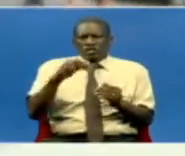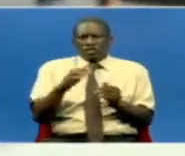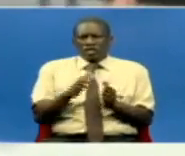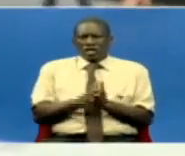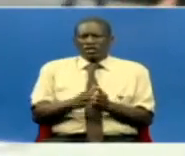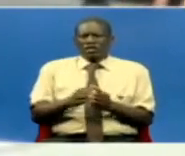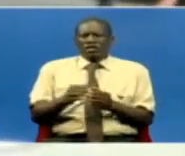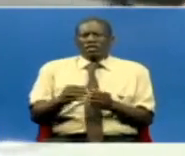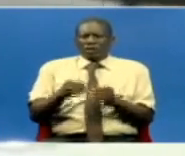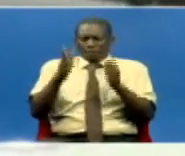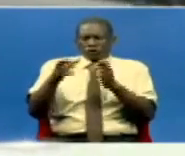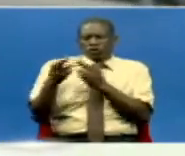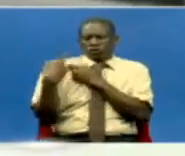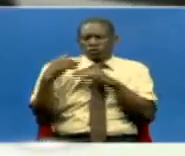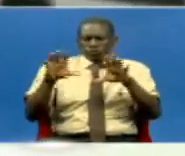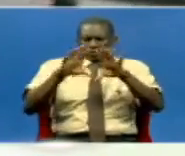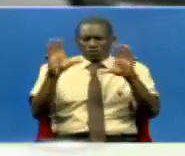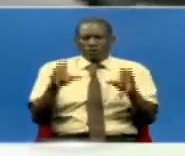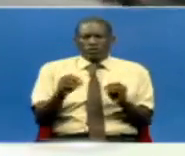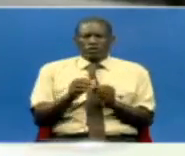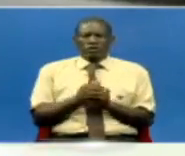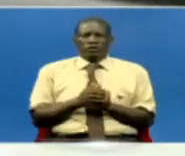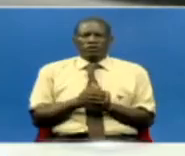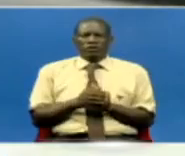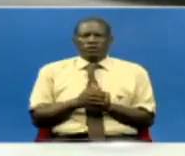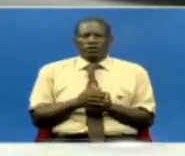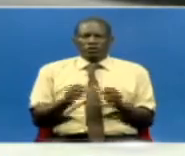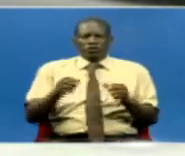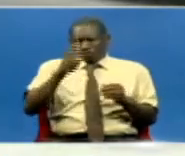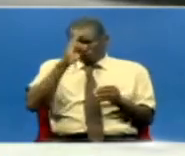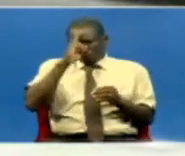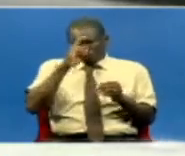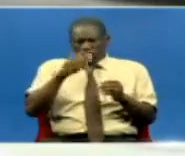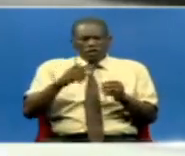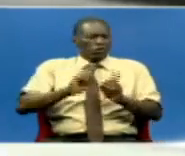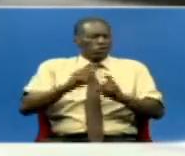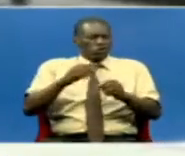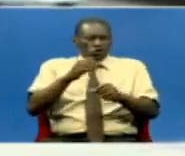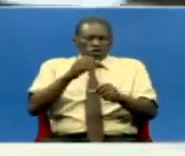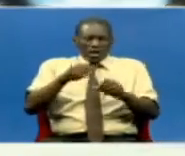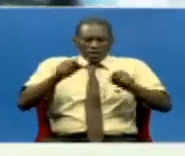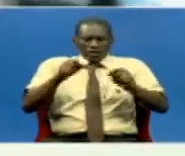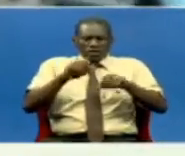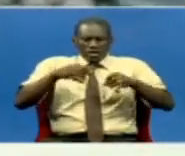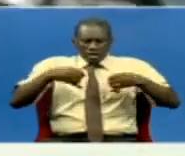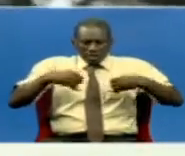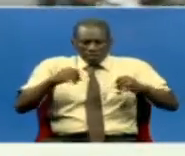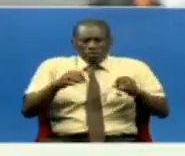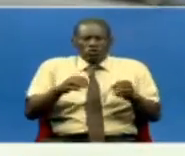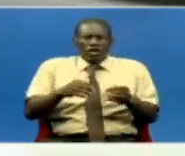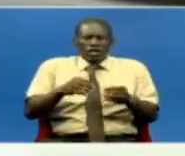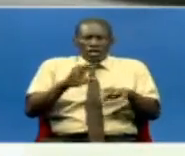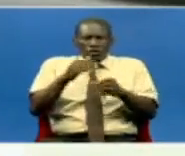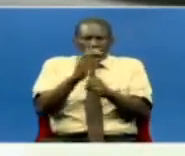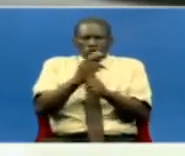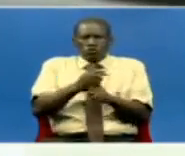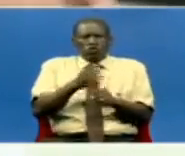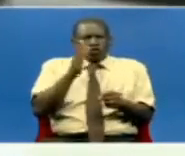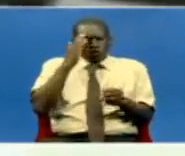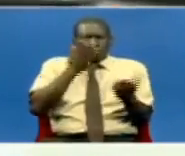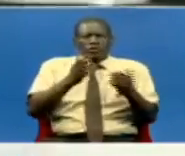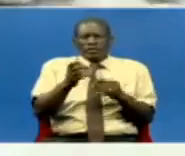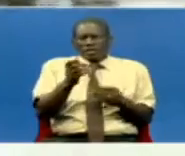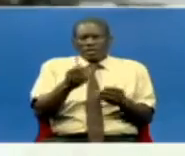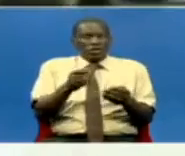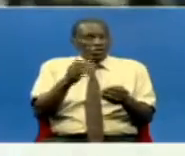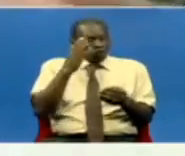not maybe hit from the same script in terms of implementation, in terms of expenditure, and you know where the money is. That's